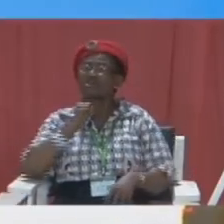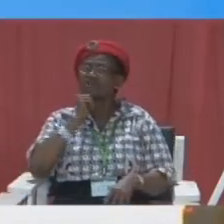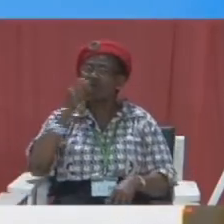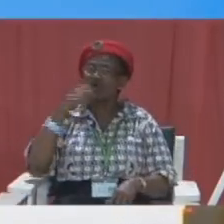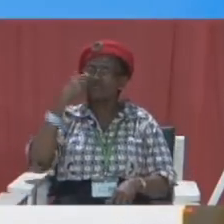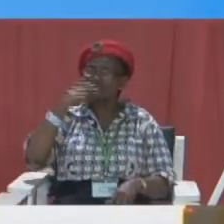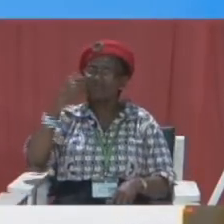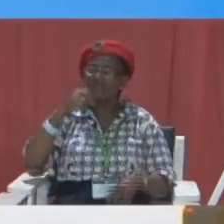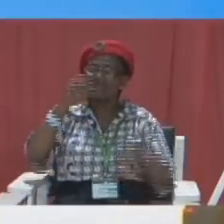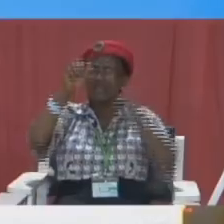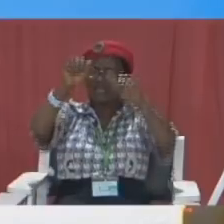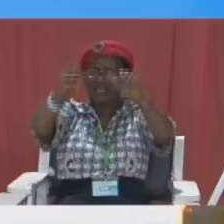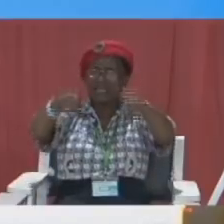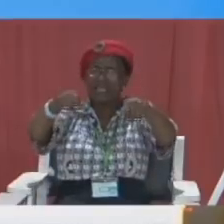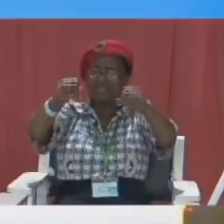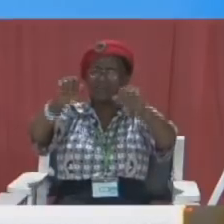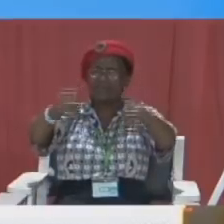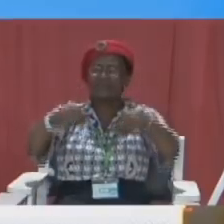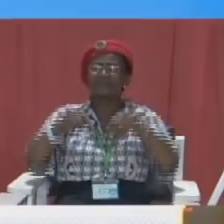unspeakable.